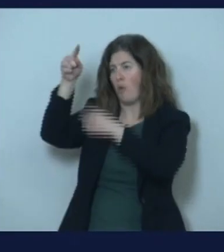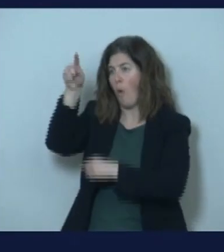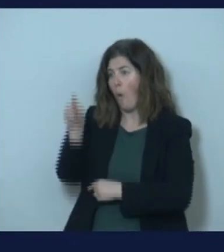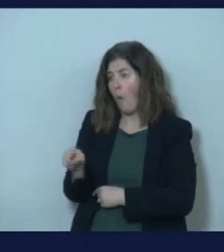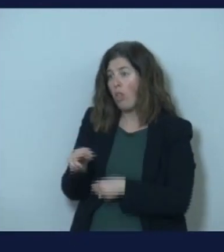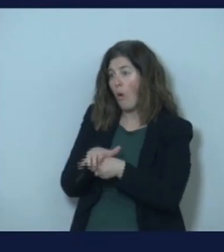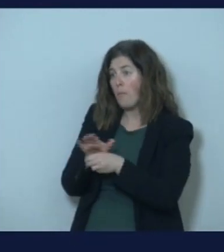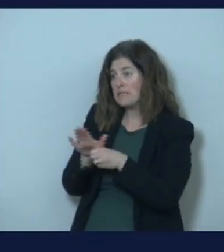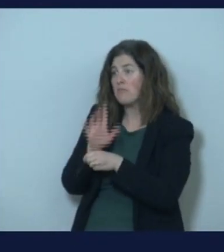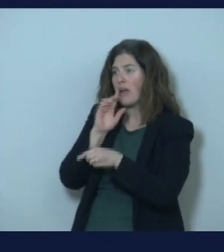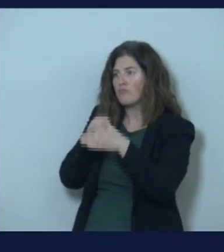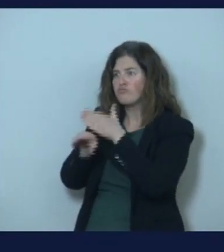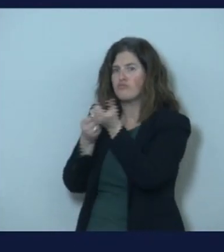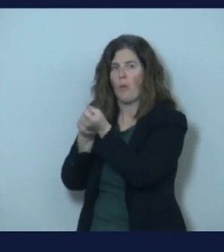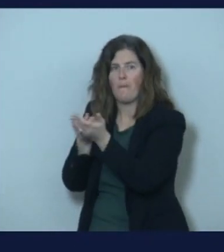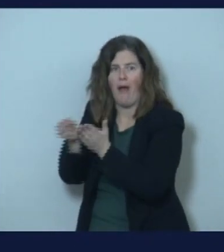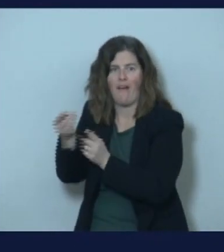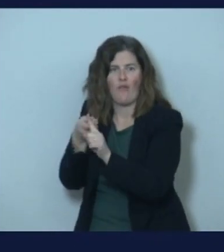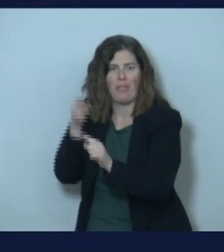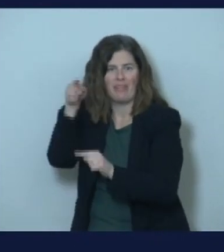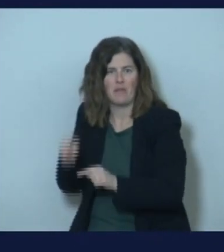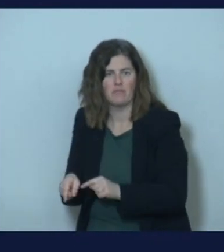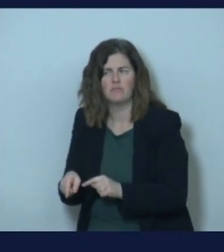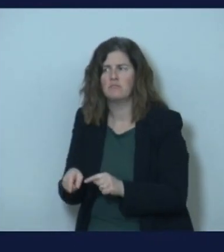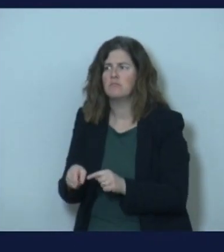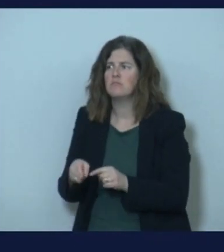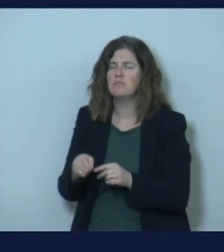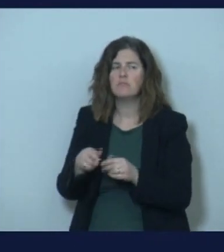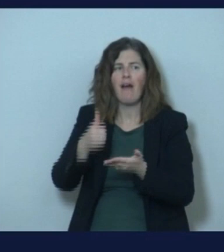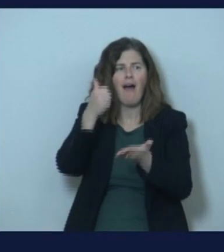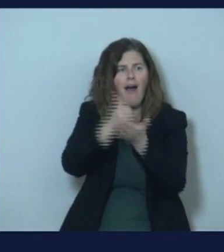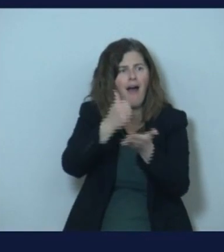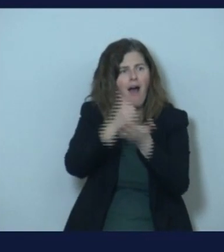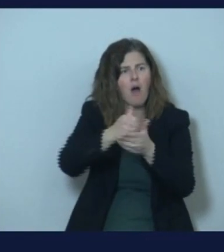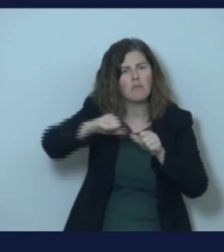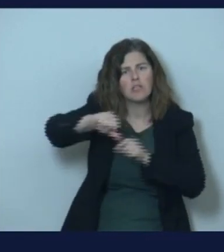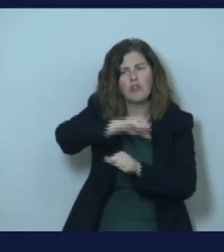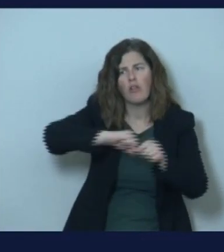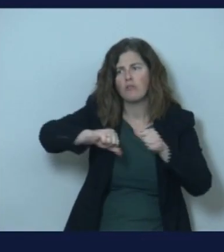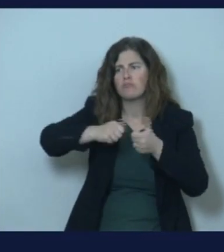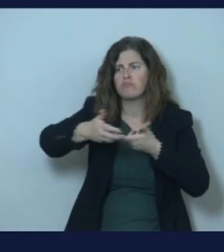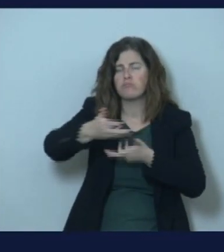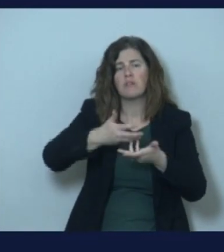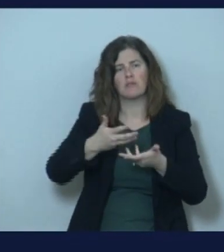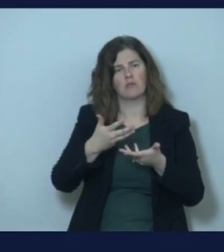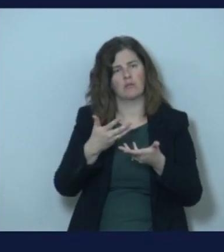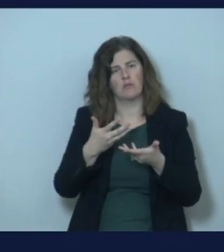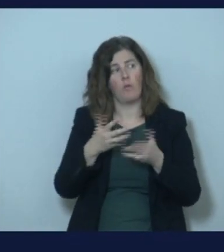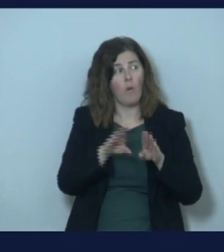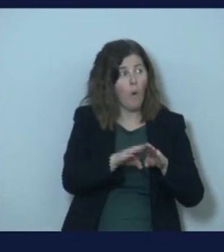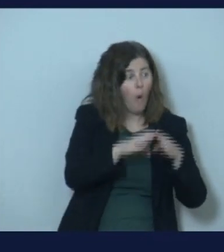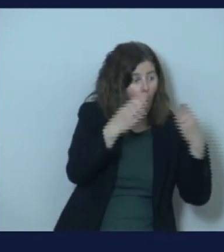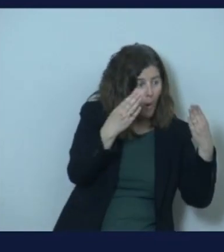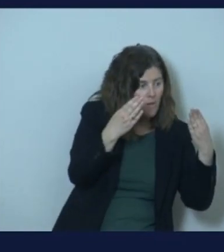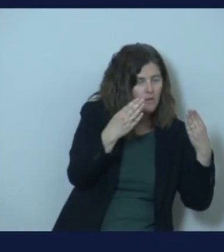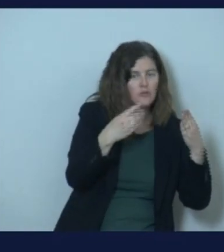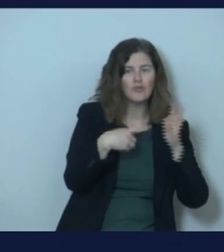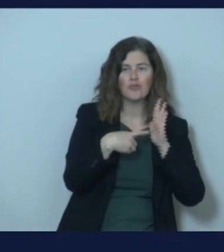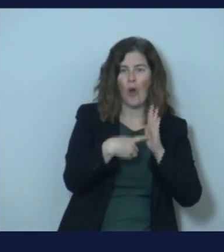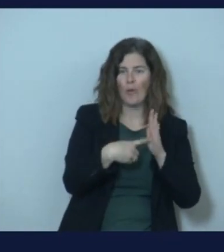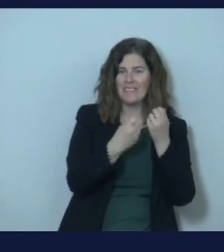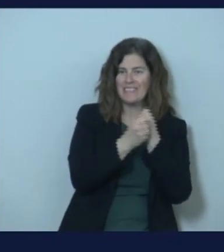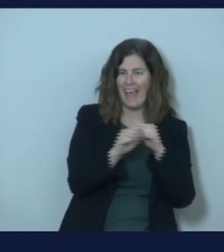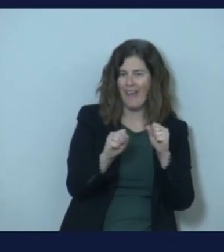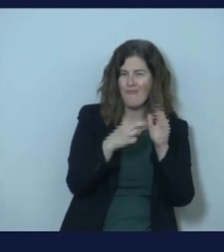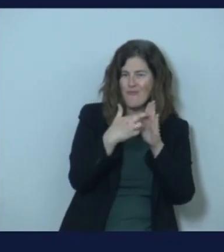local businesses. All right, let's keep helping each other. This is going to be a long summer. We're going to be opening up. We're going to be showing that we can do that safely. We're going